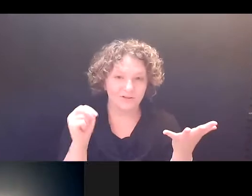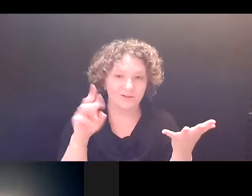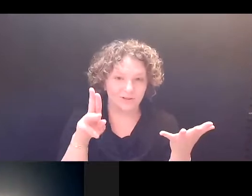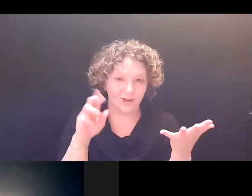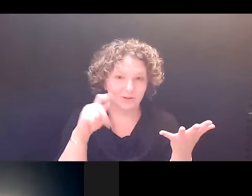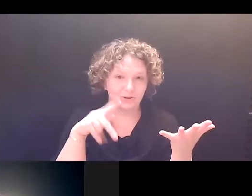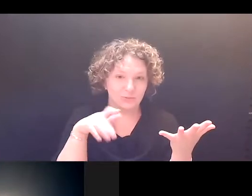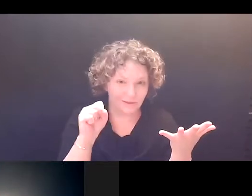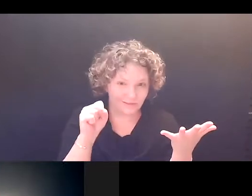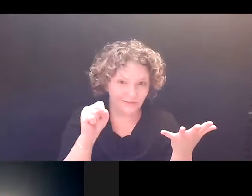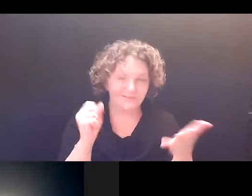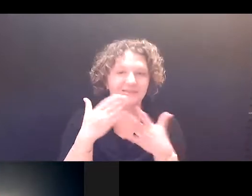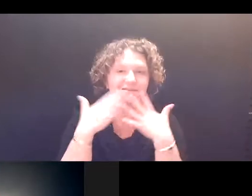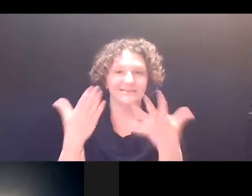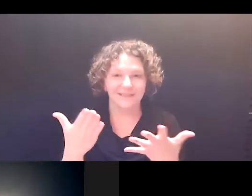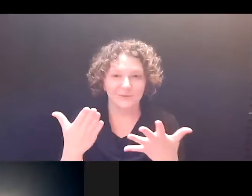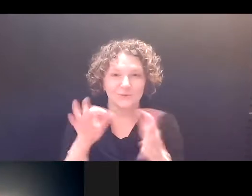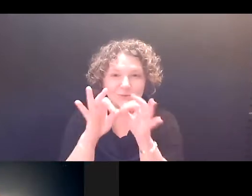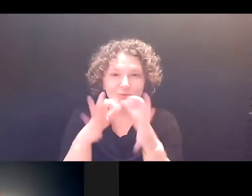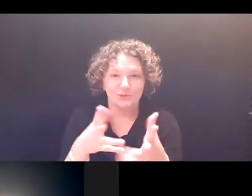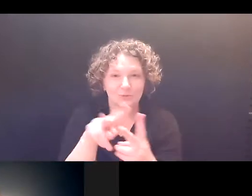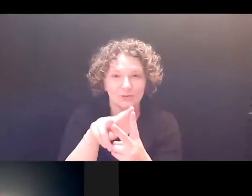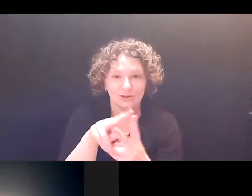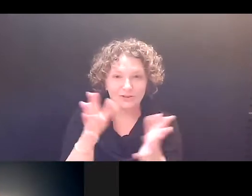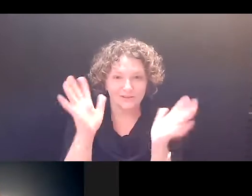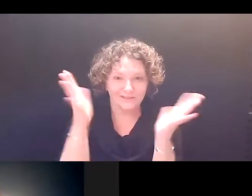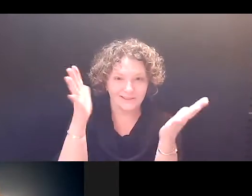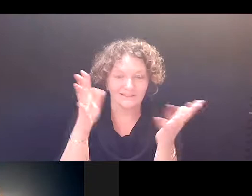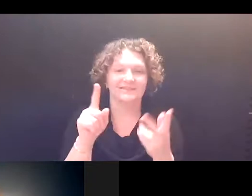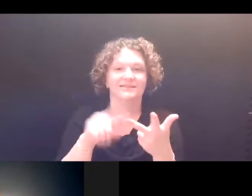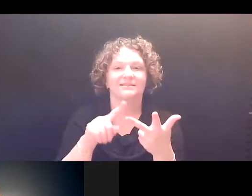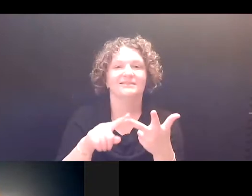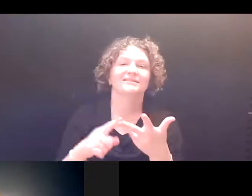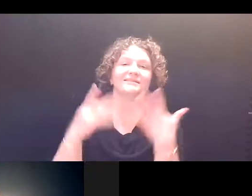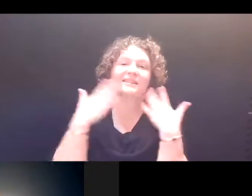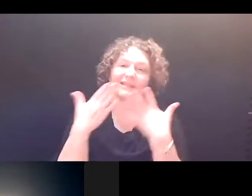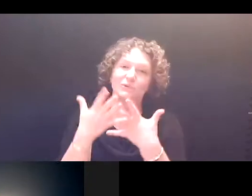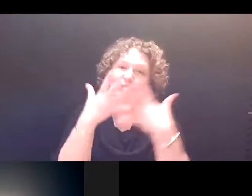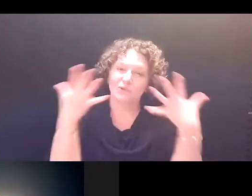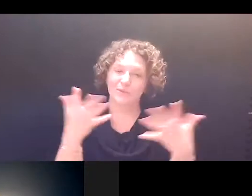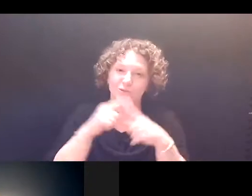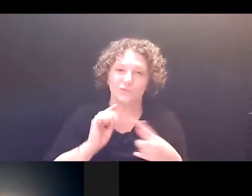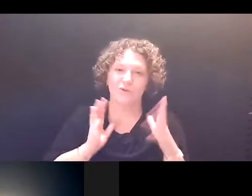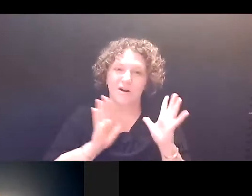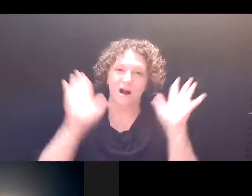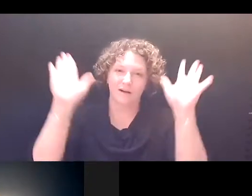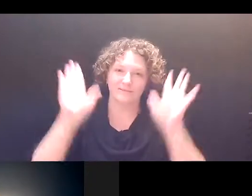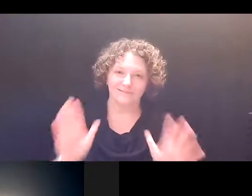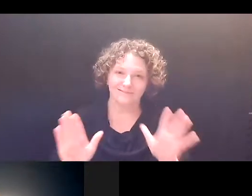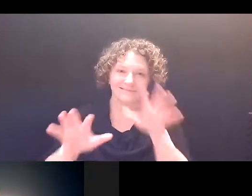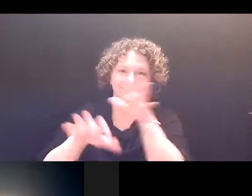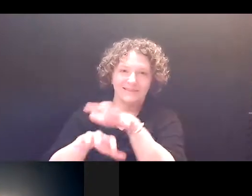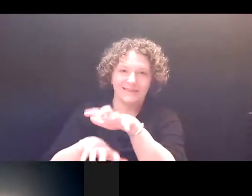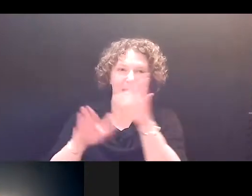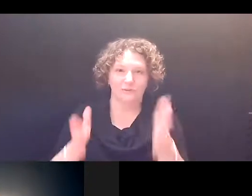you so much, Dr. Sparks. Thank you to the two interpreters. And also thank you very